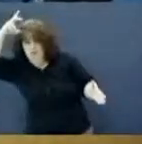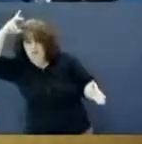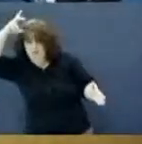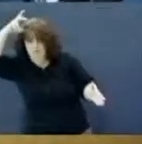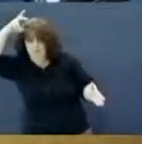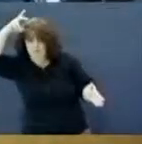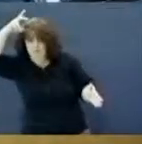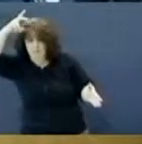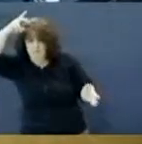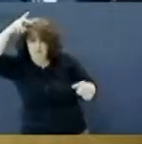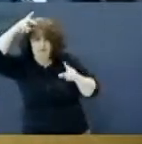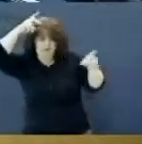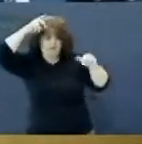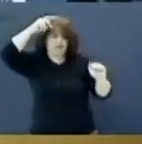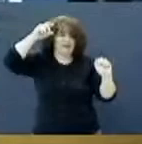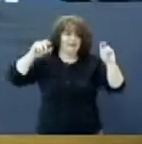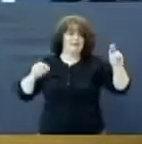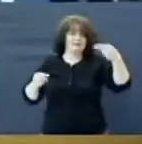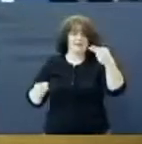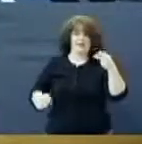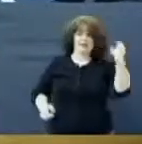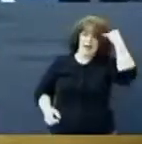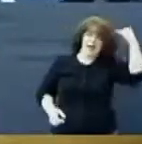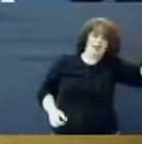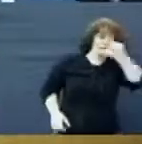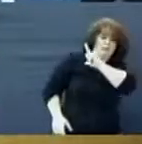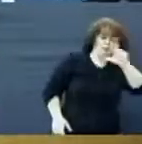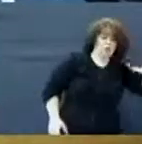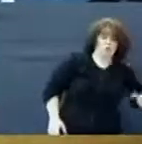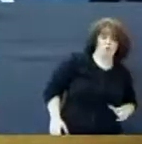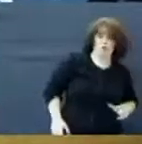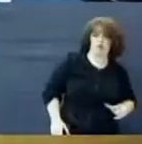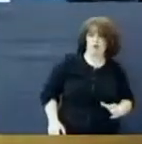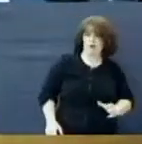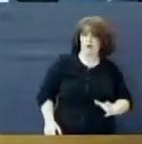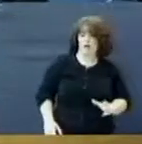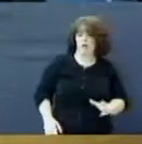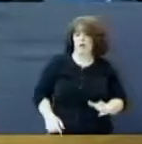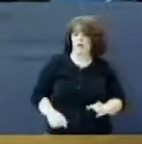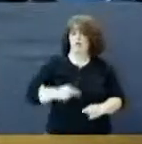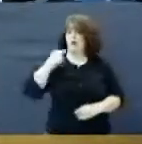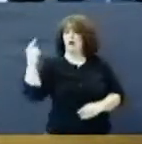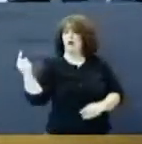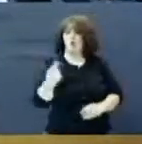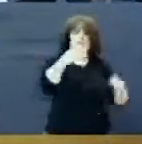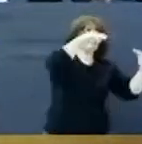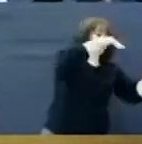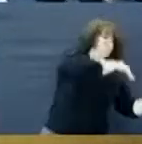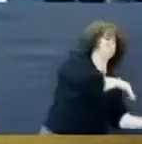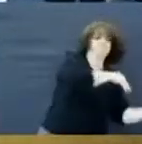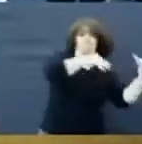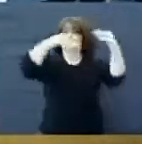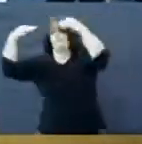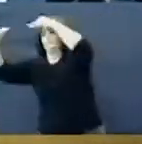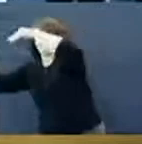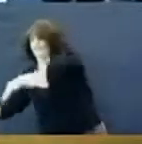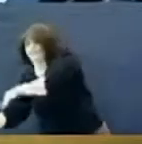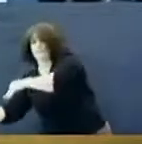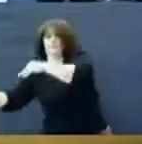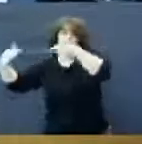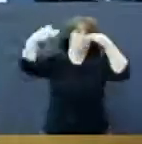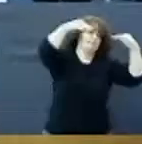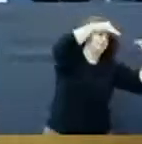And he's the Lord. And there's always a struggle. Come on, help me. There's always a